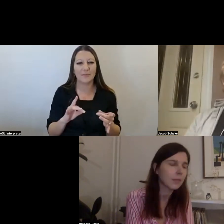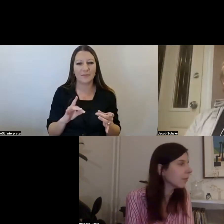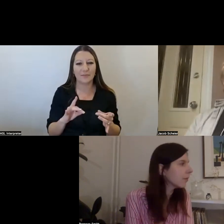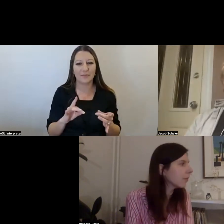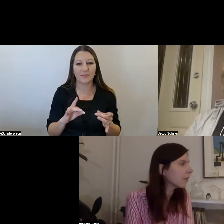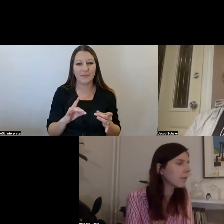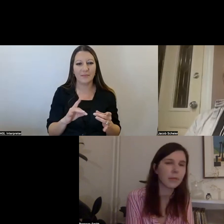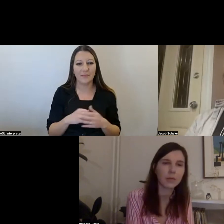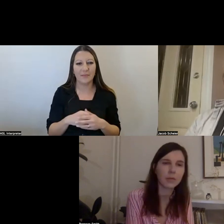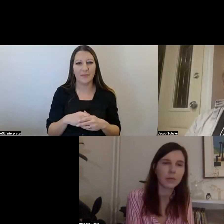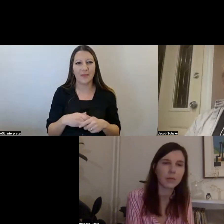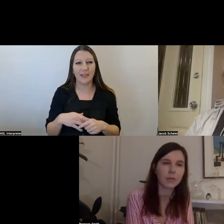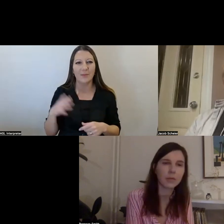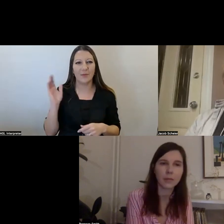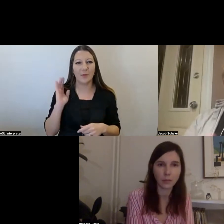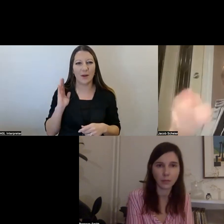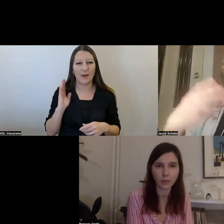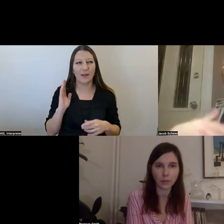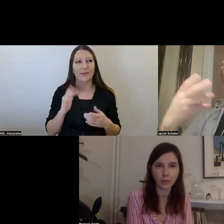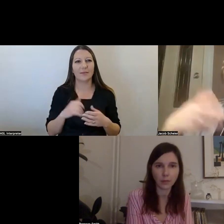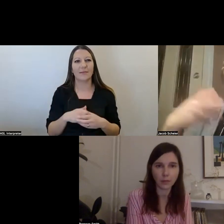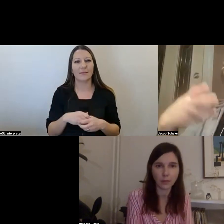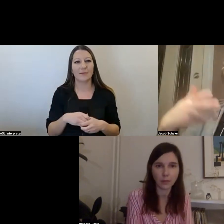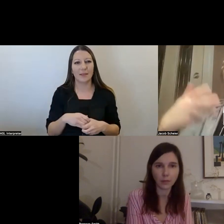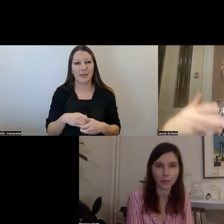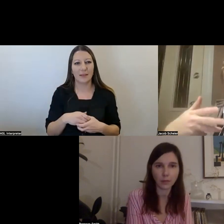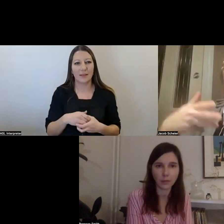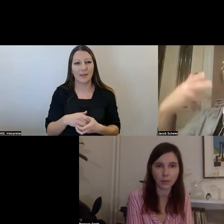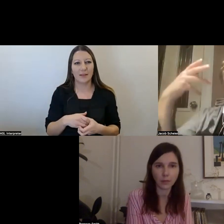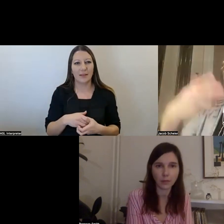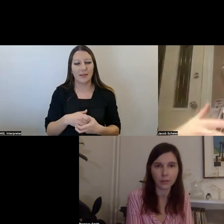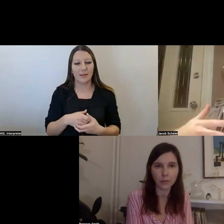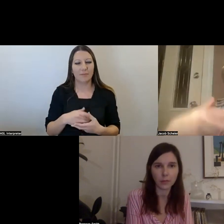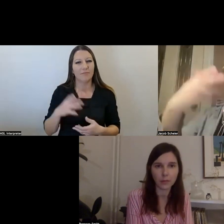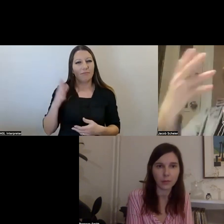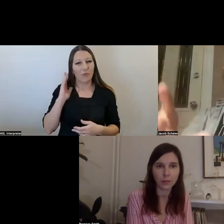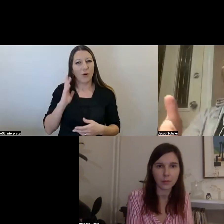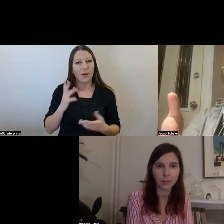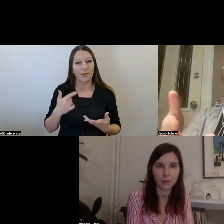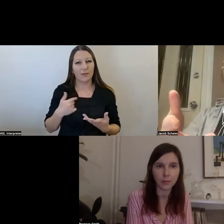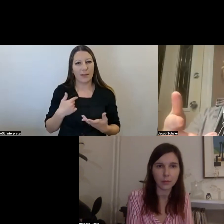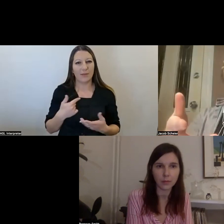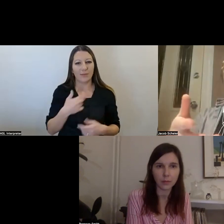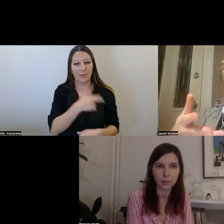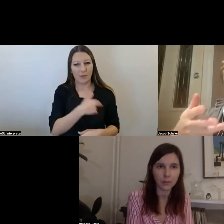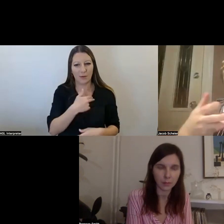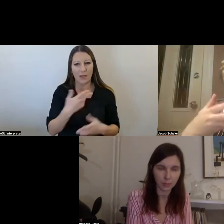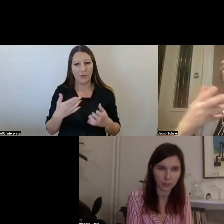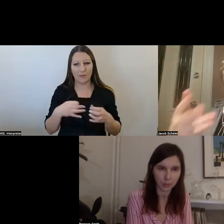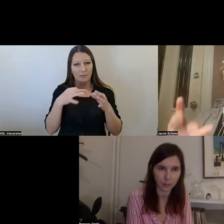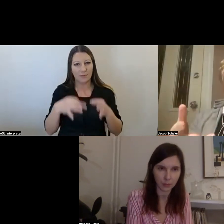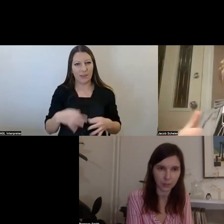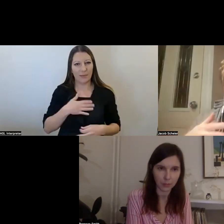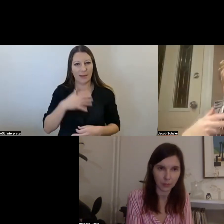Like her poems were particularly meaningful at the time. I felt like articulated some of my experience, and so that if this book,